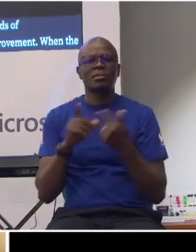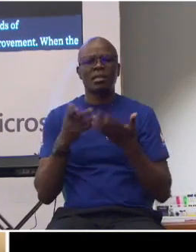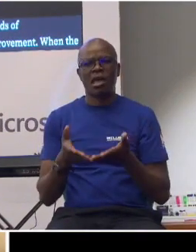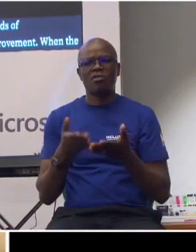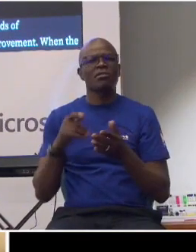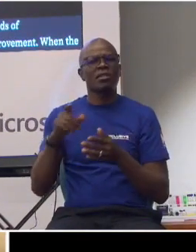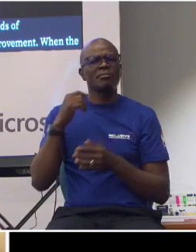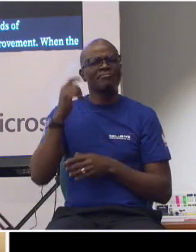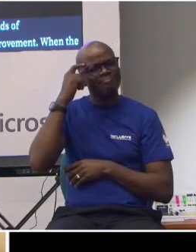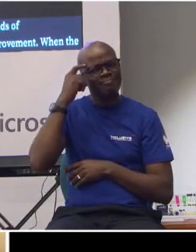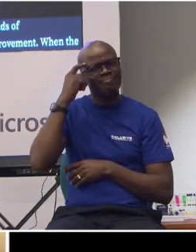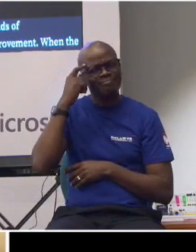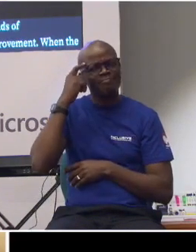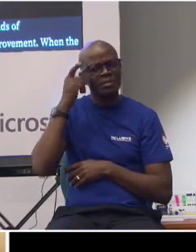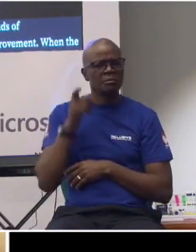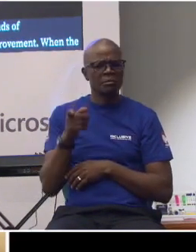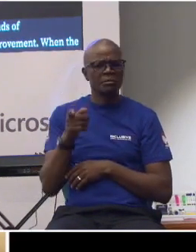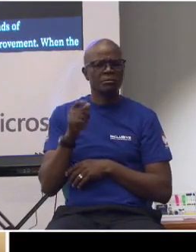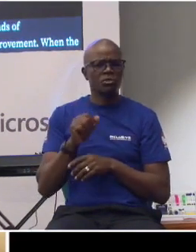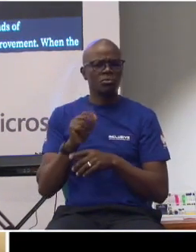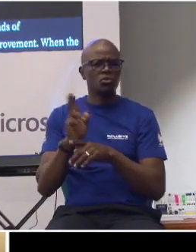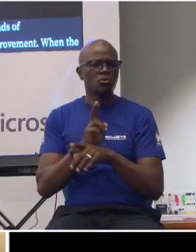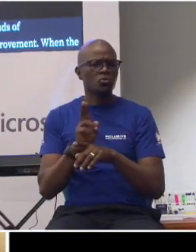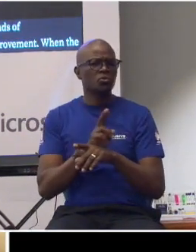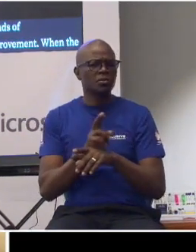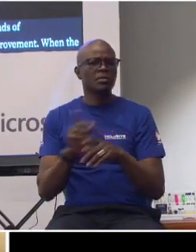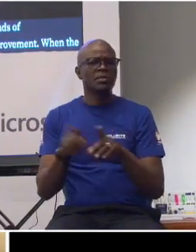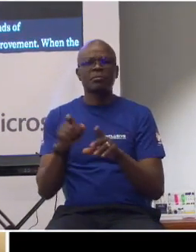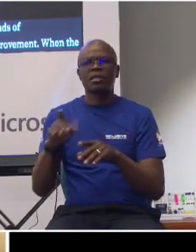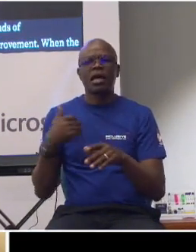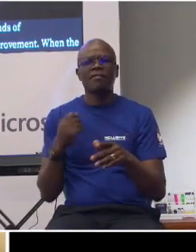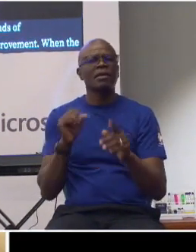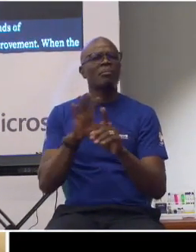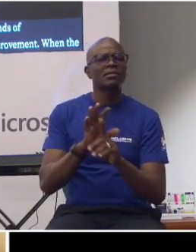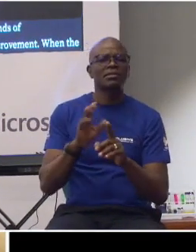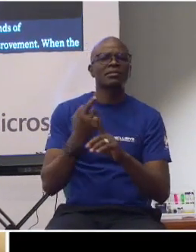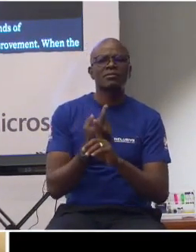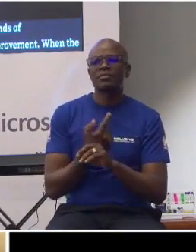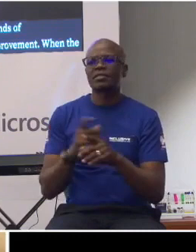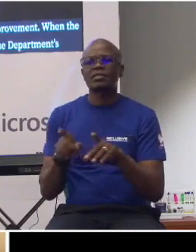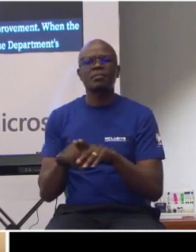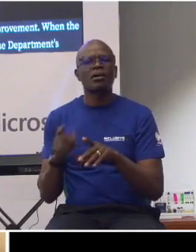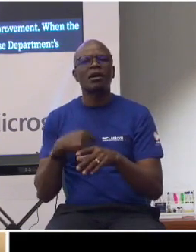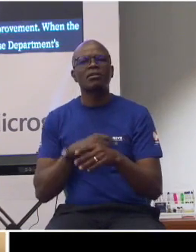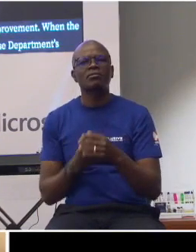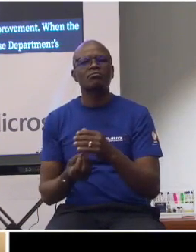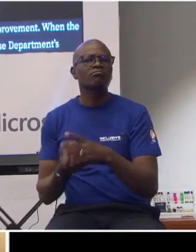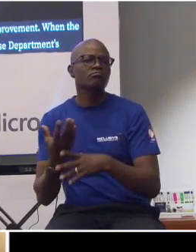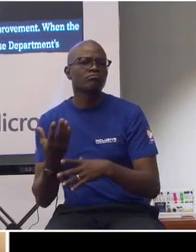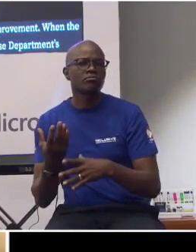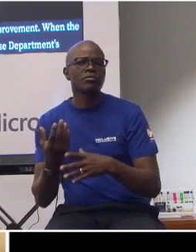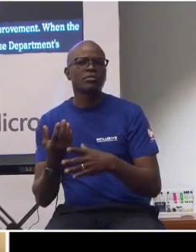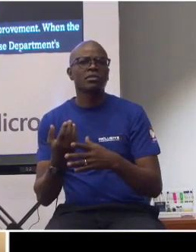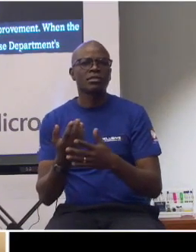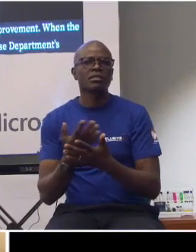it had social implications. Email distribution lists were an early phenomenon. And